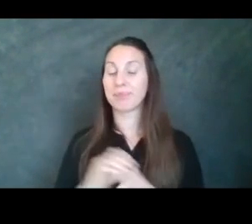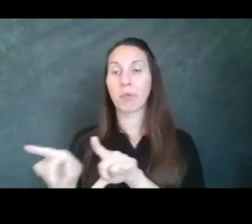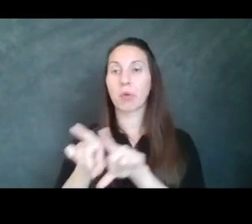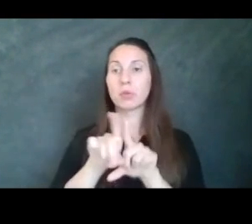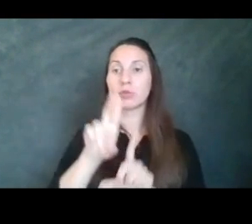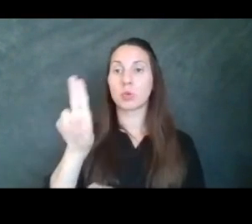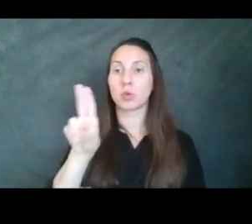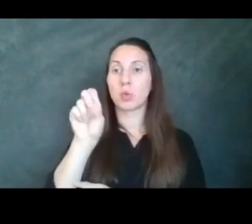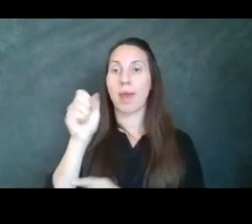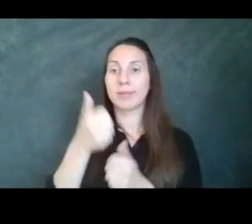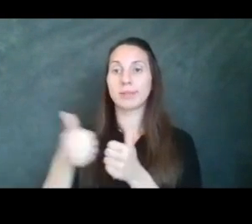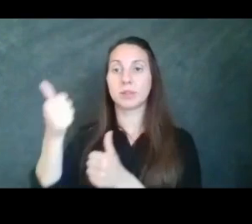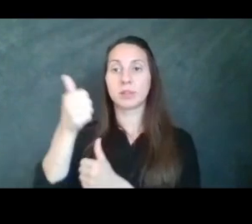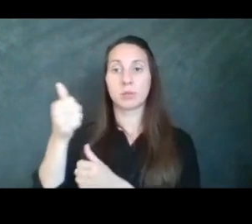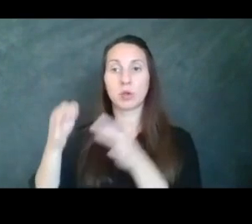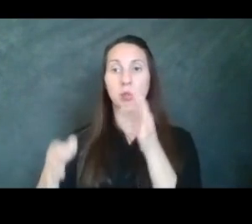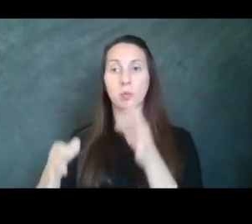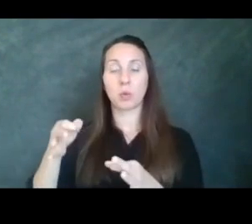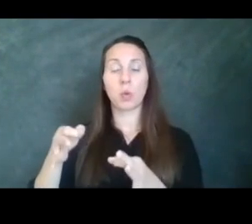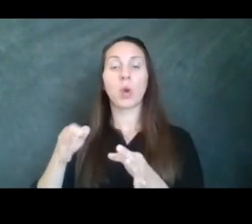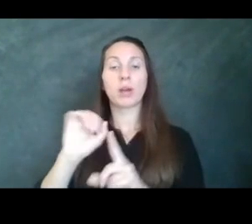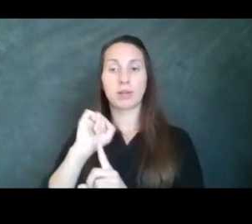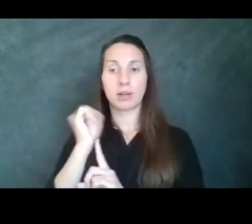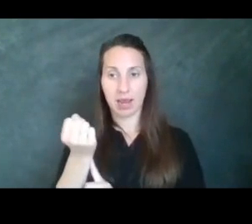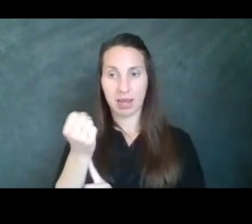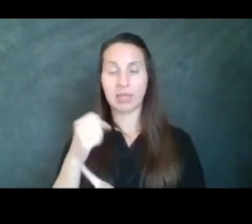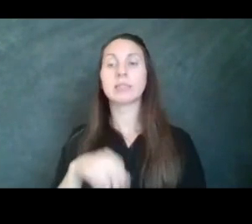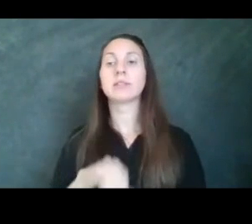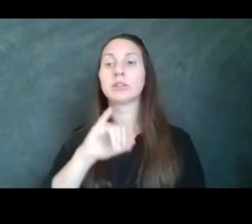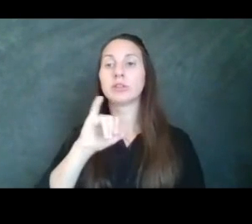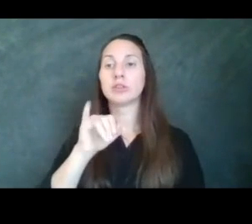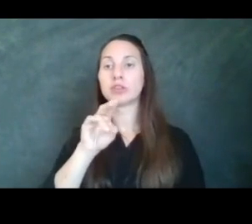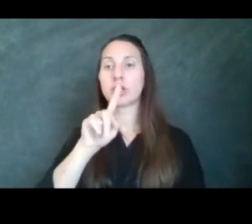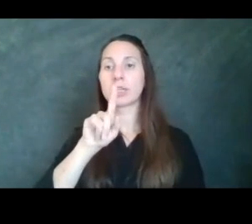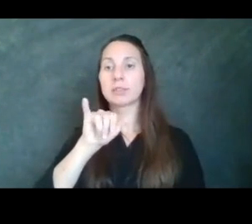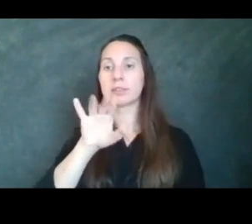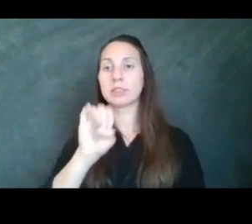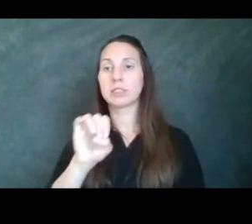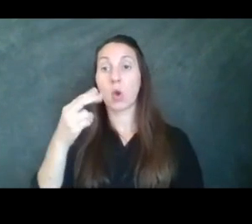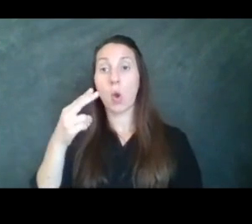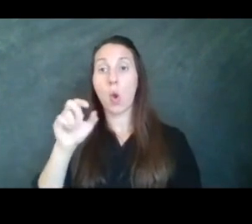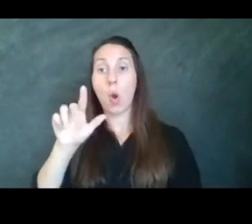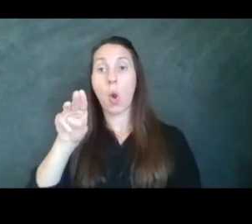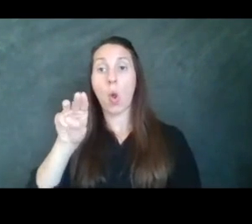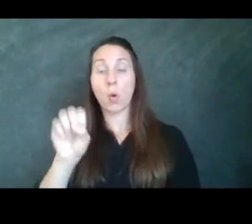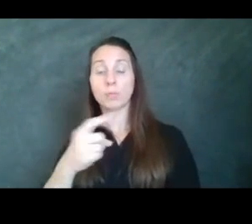case where Justice Oliver Wendell Holmes concluded that a woman